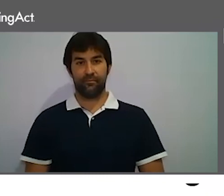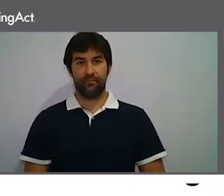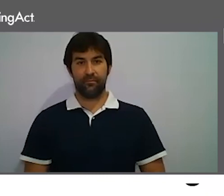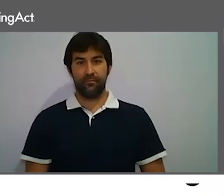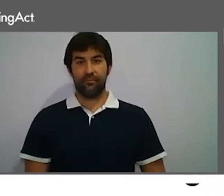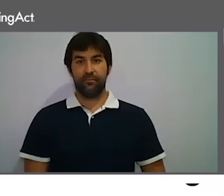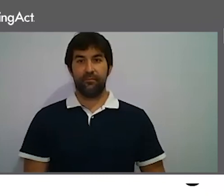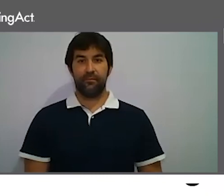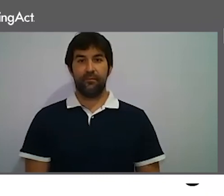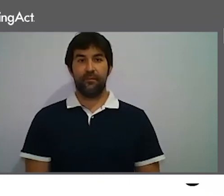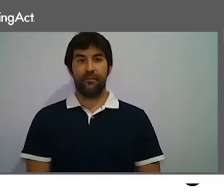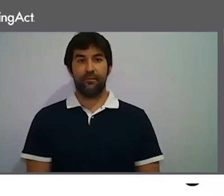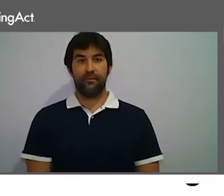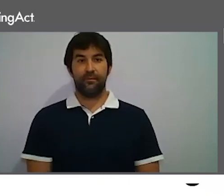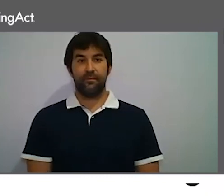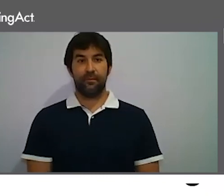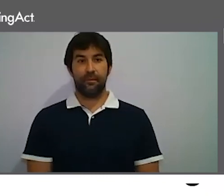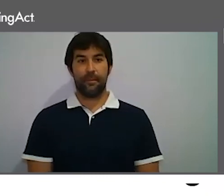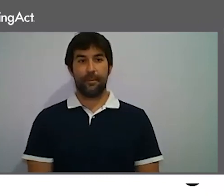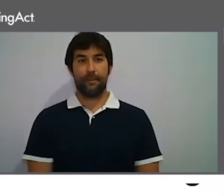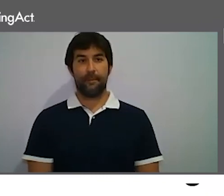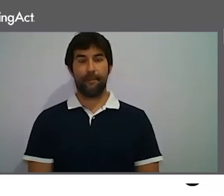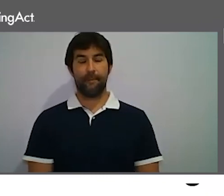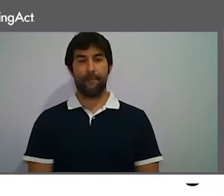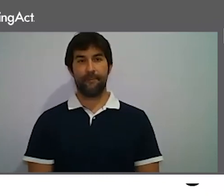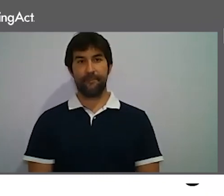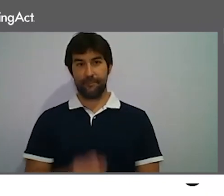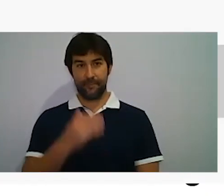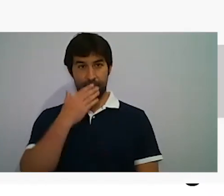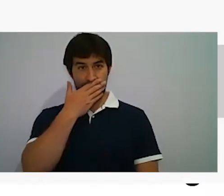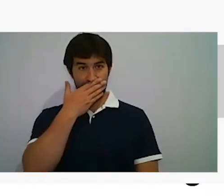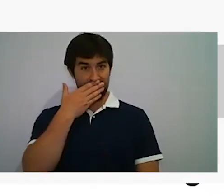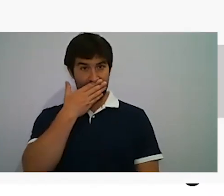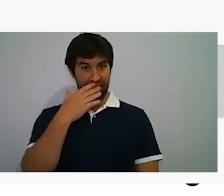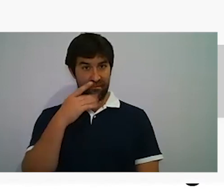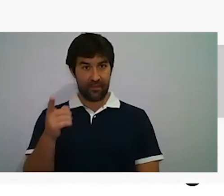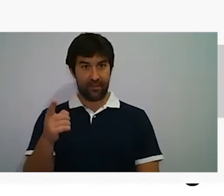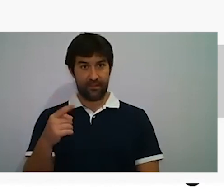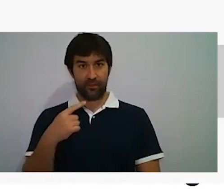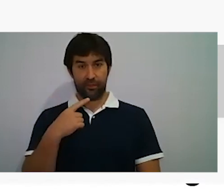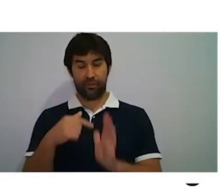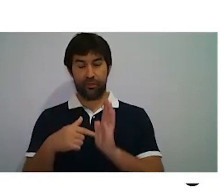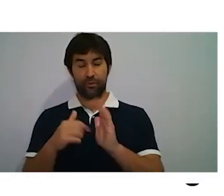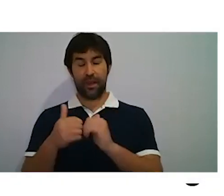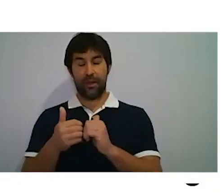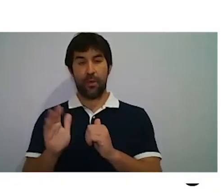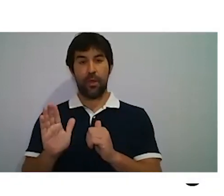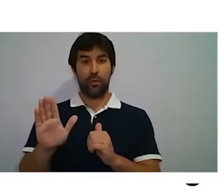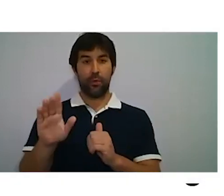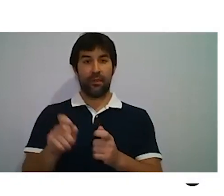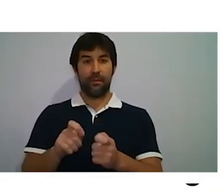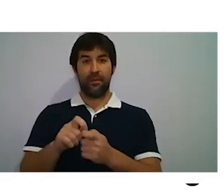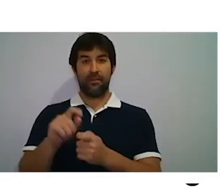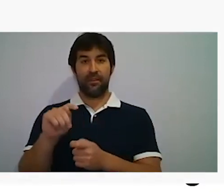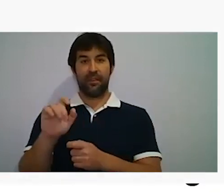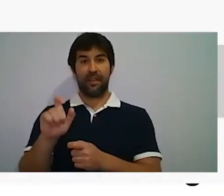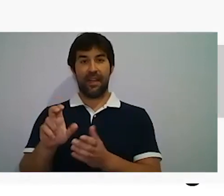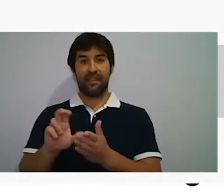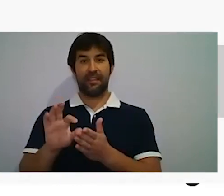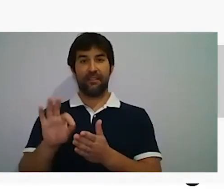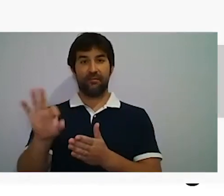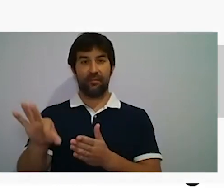opportunity to put down both types of responses. You can say, the corner of 40th and Butler, I really want there to be an audible signal